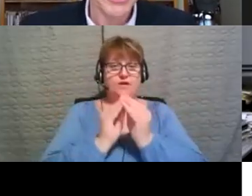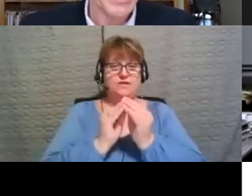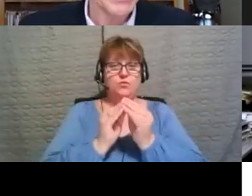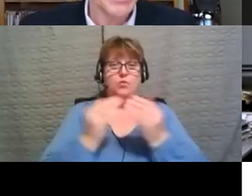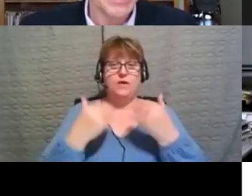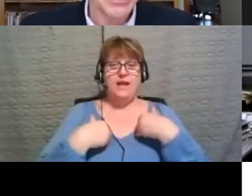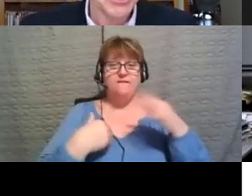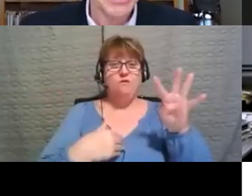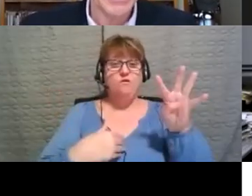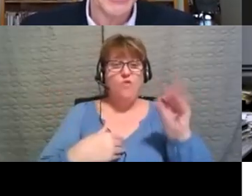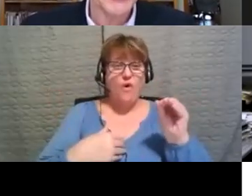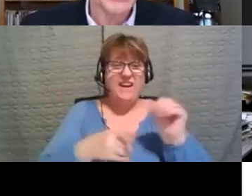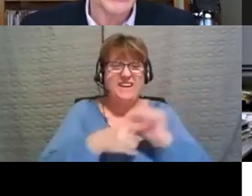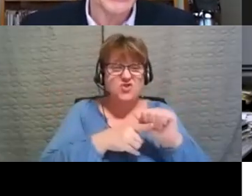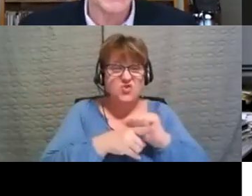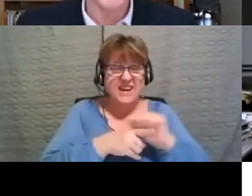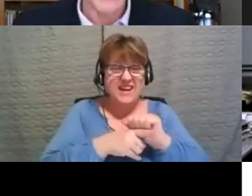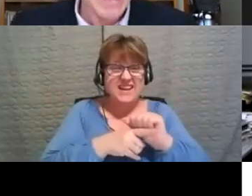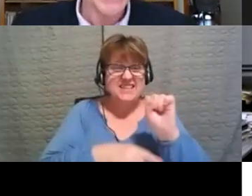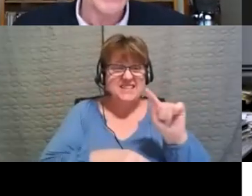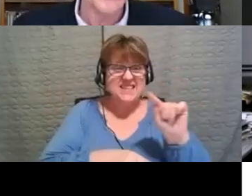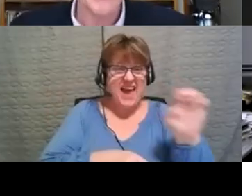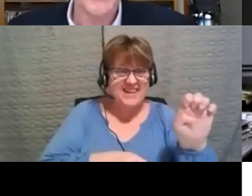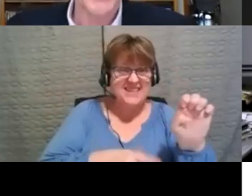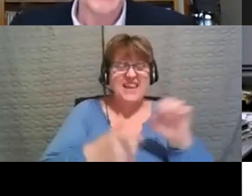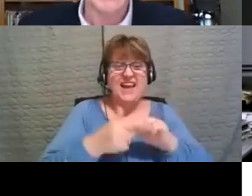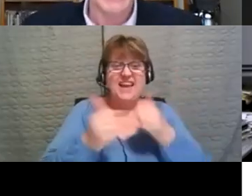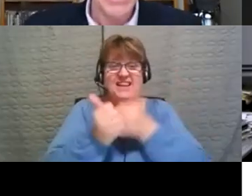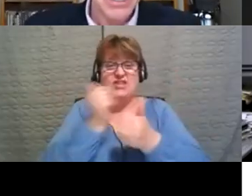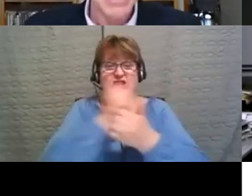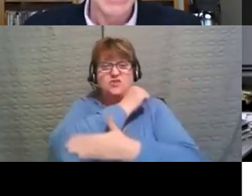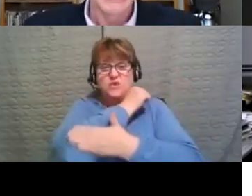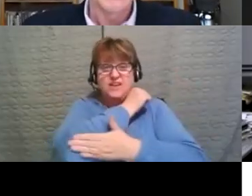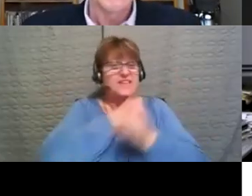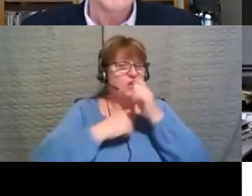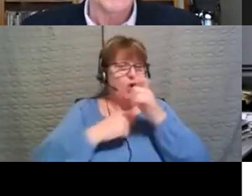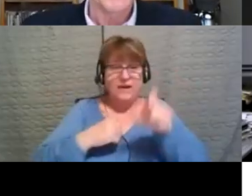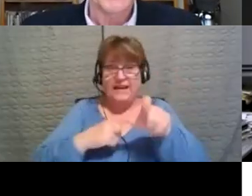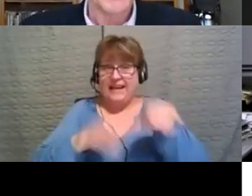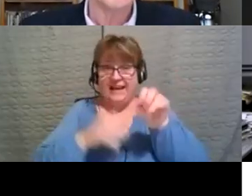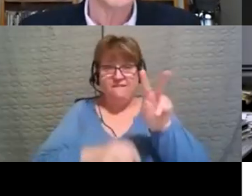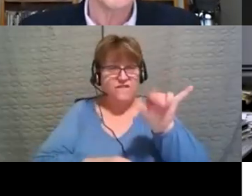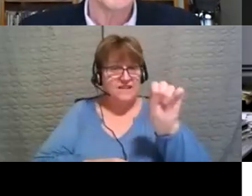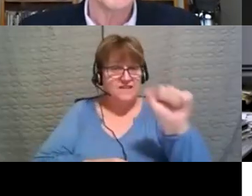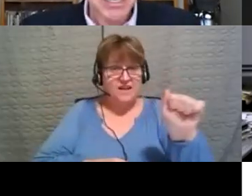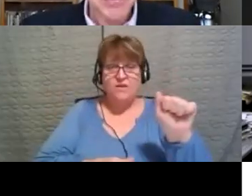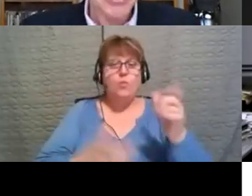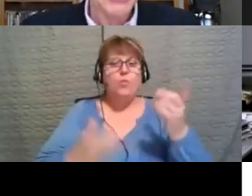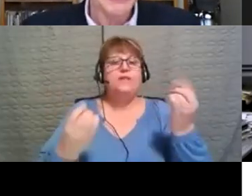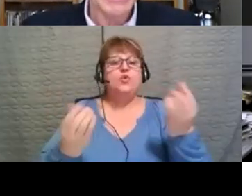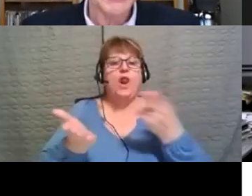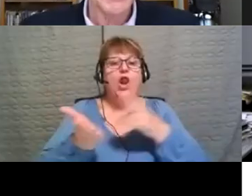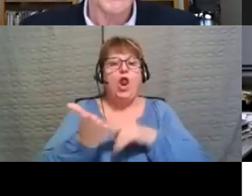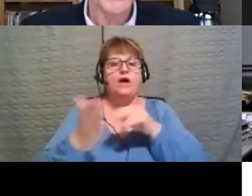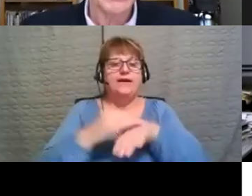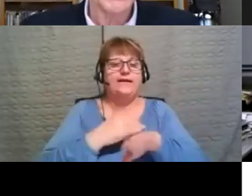40 training sites in 25 countries, you know, they can log in, they don't even have to worry about getting a visa. So I'm sure they would love to come in person,